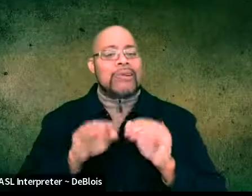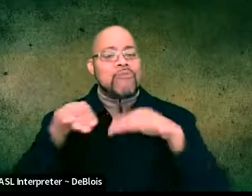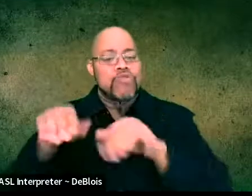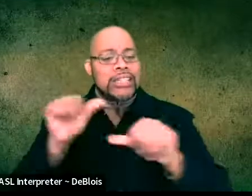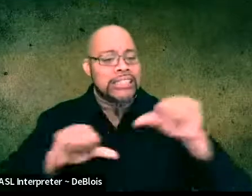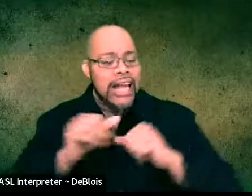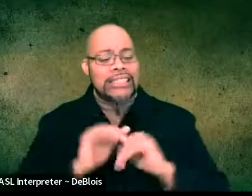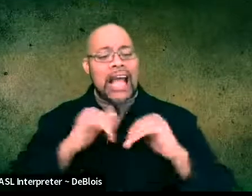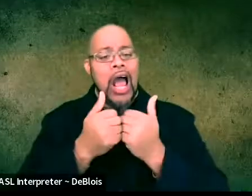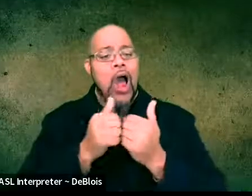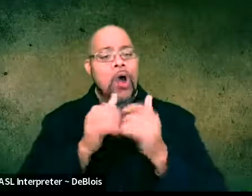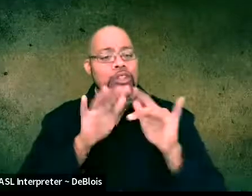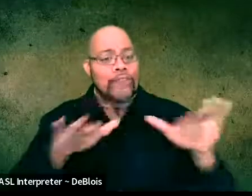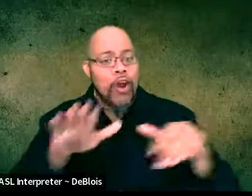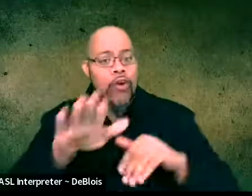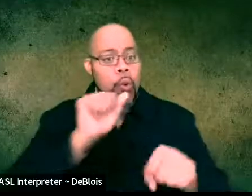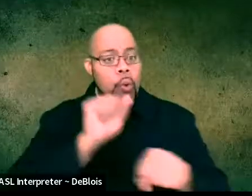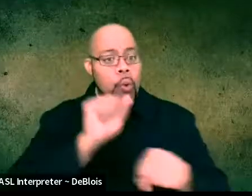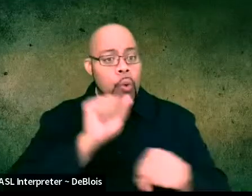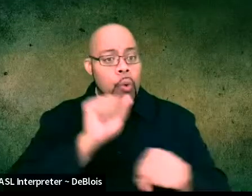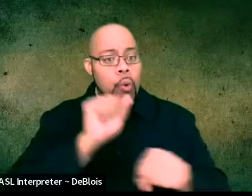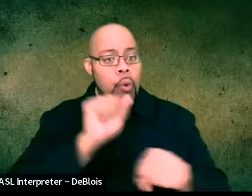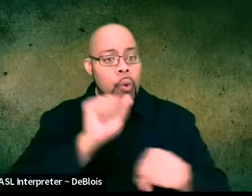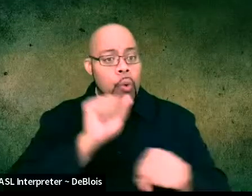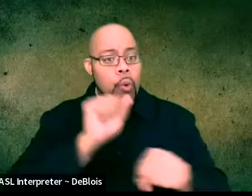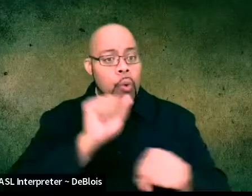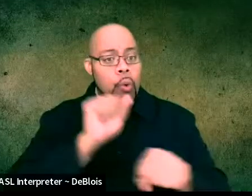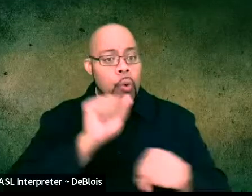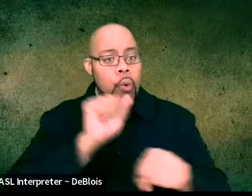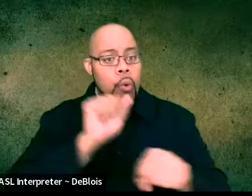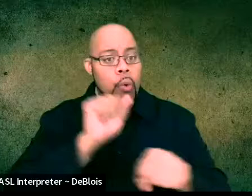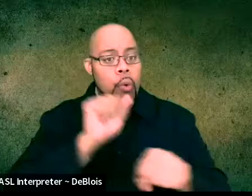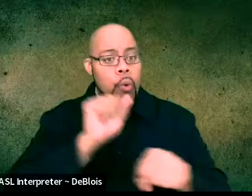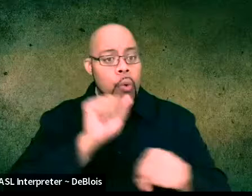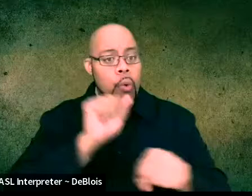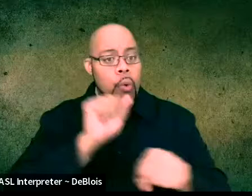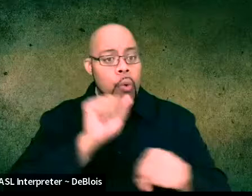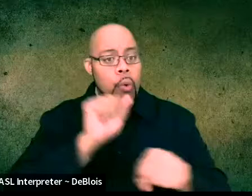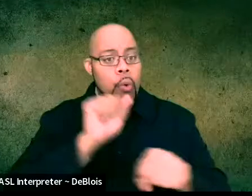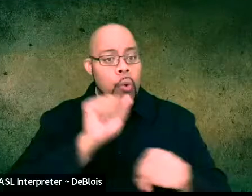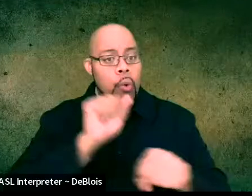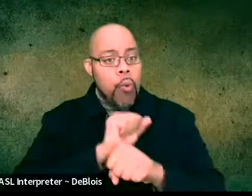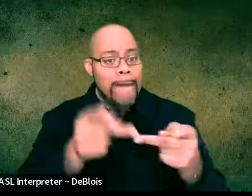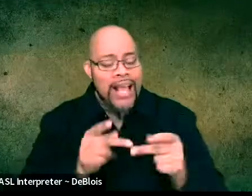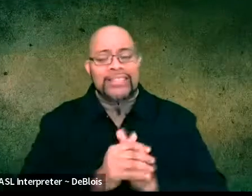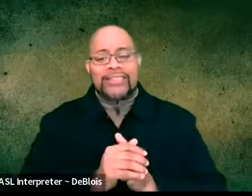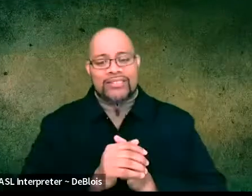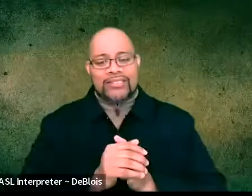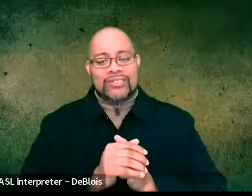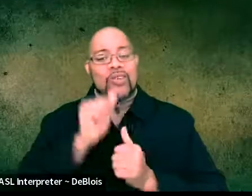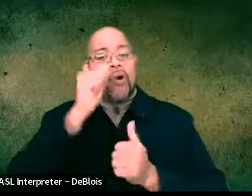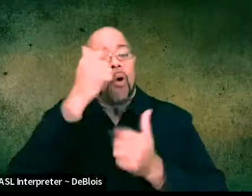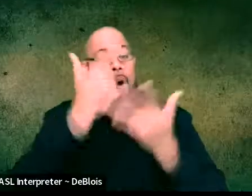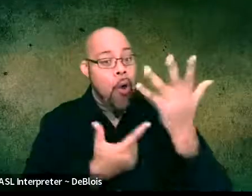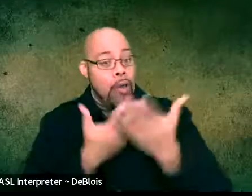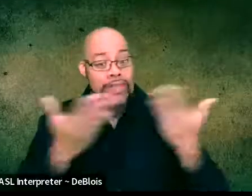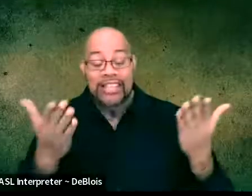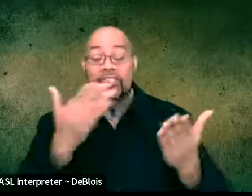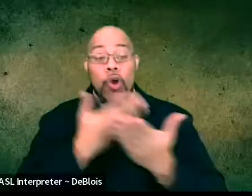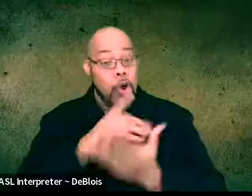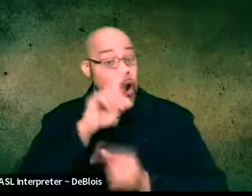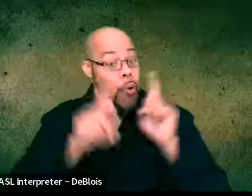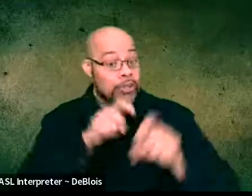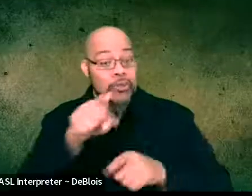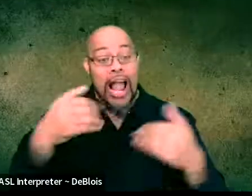how to diversify your workplace, all these things. And they are good questions. Y'all have good questions. But we get